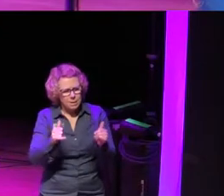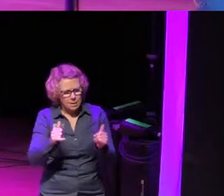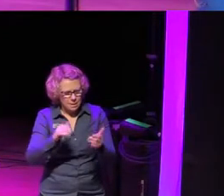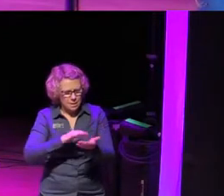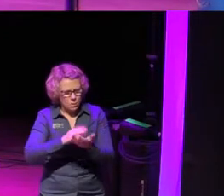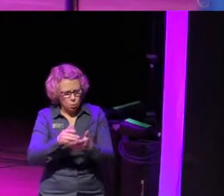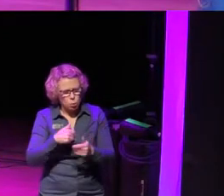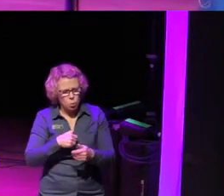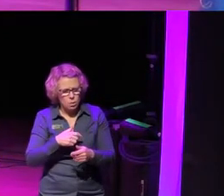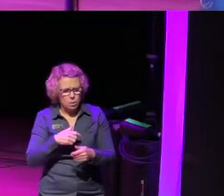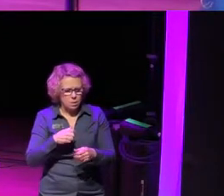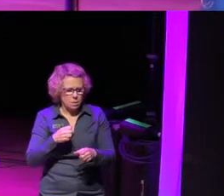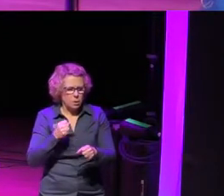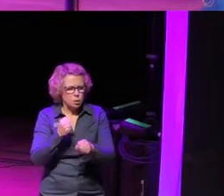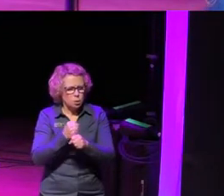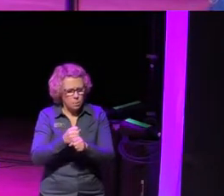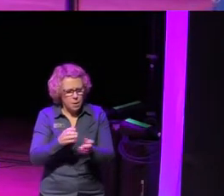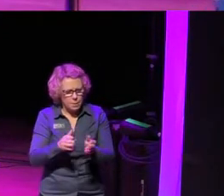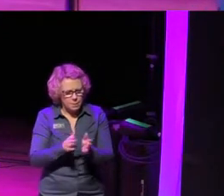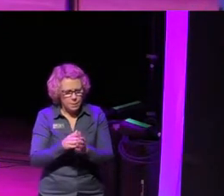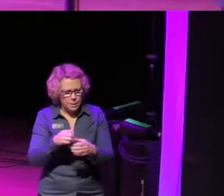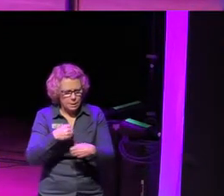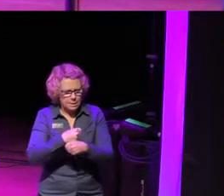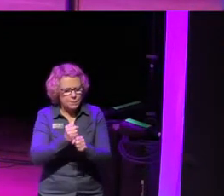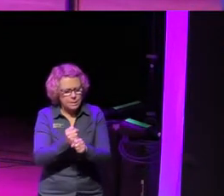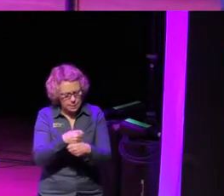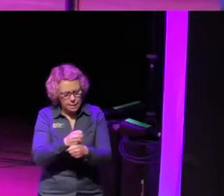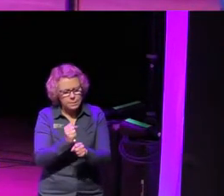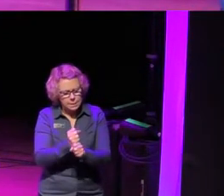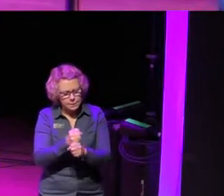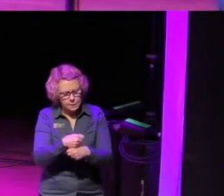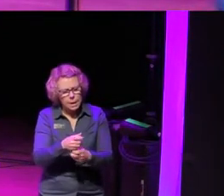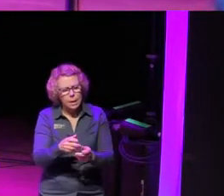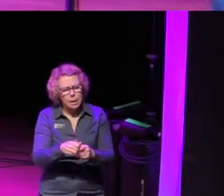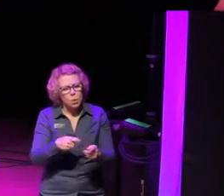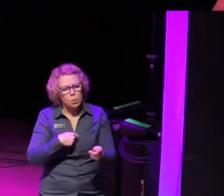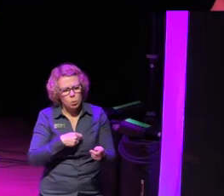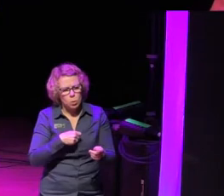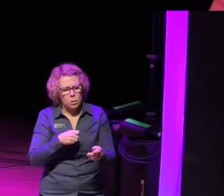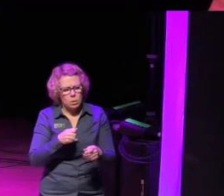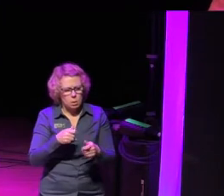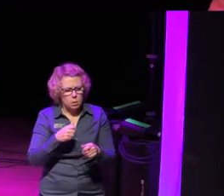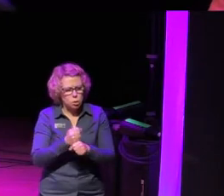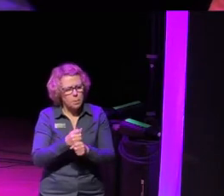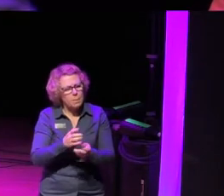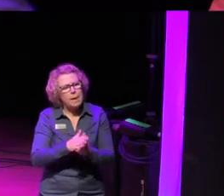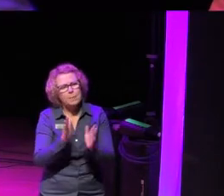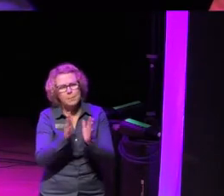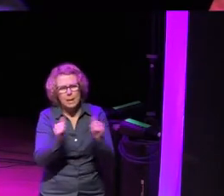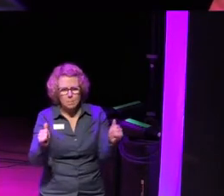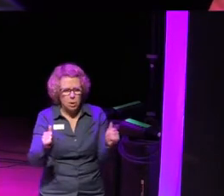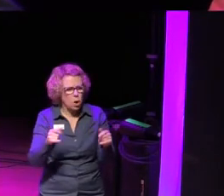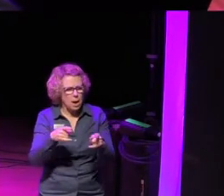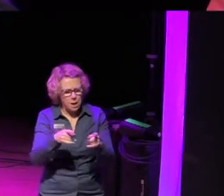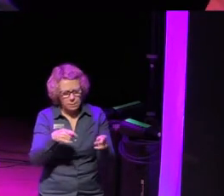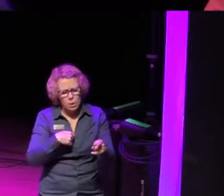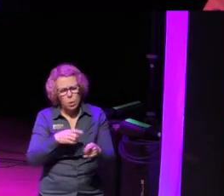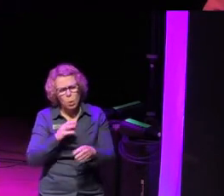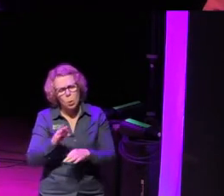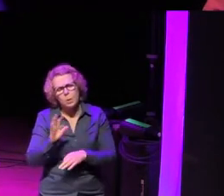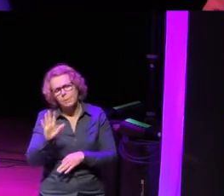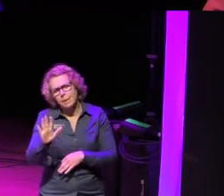democracy globally. Is corruption a big threat towards democracy? And how do you work with this? Have you seen in your